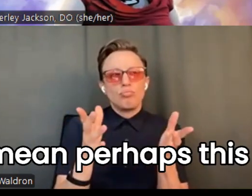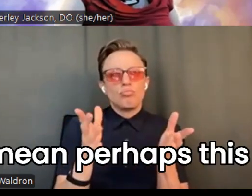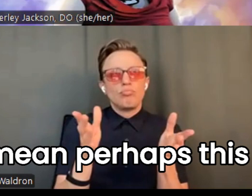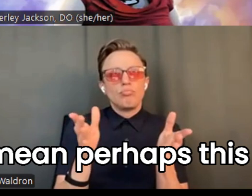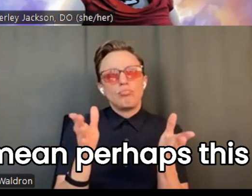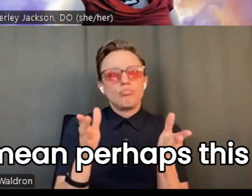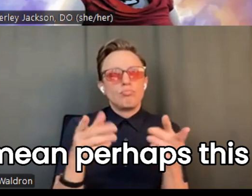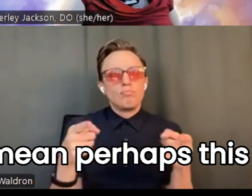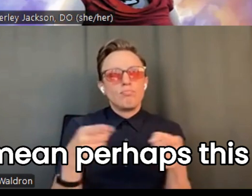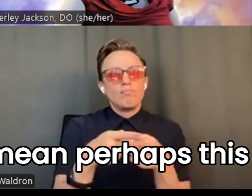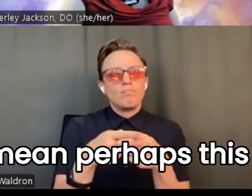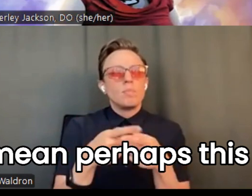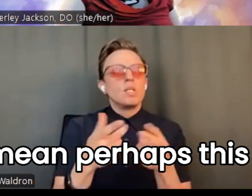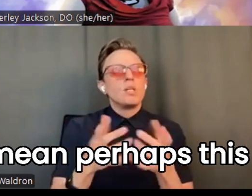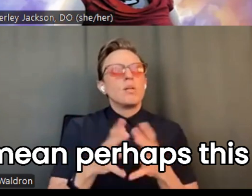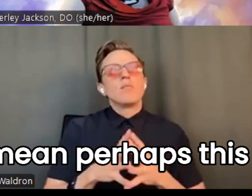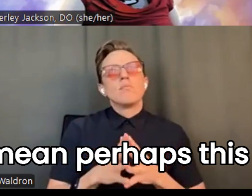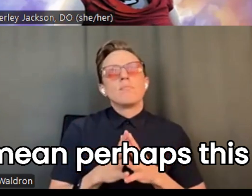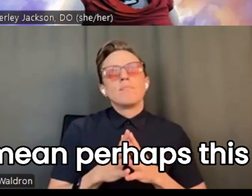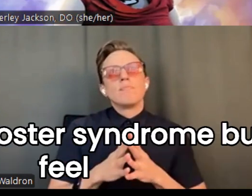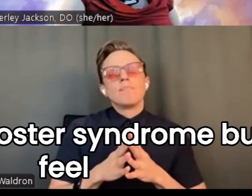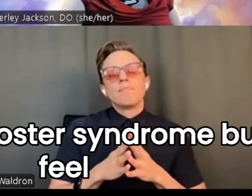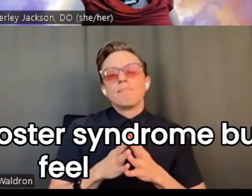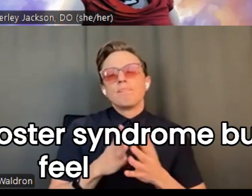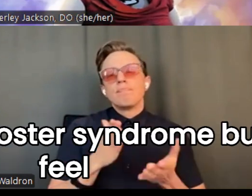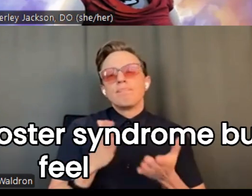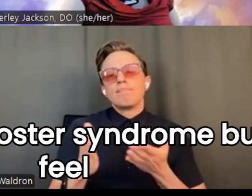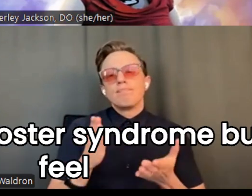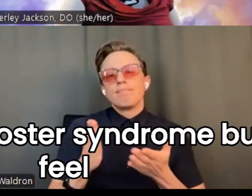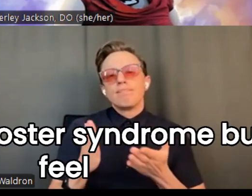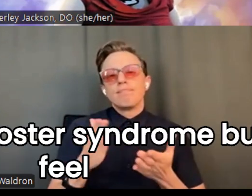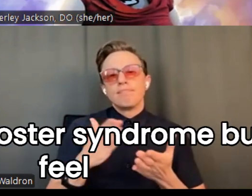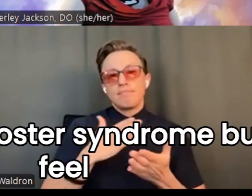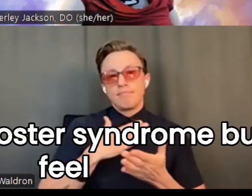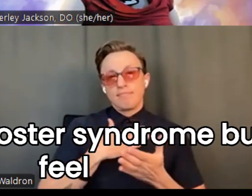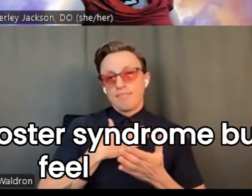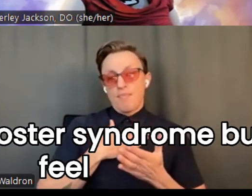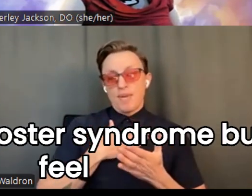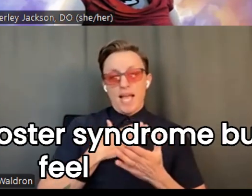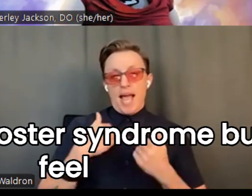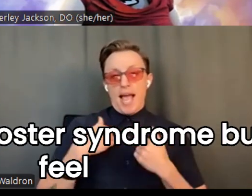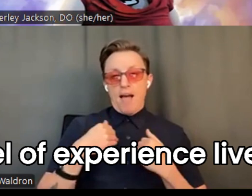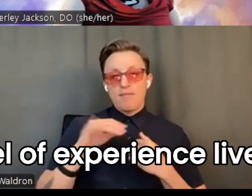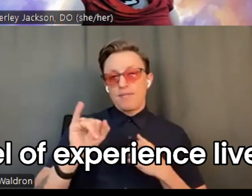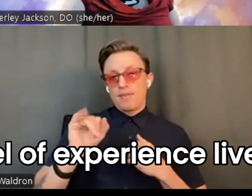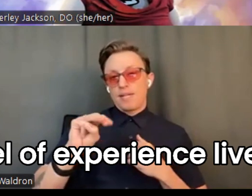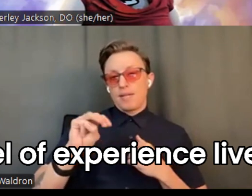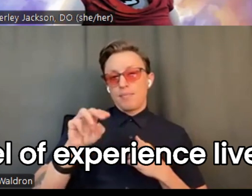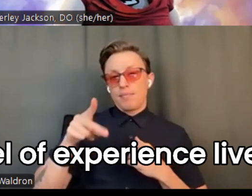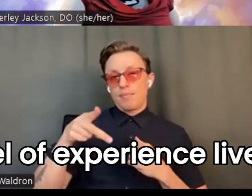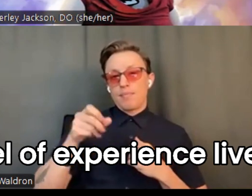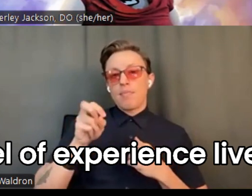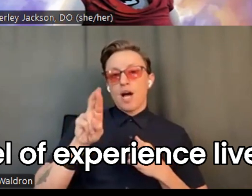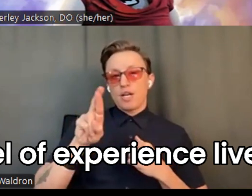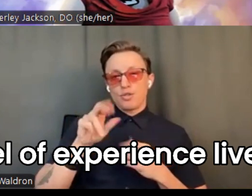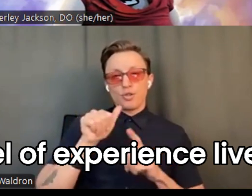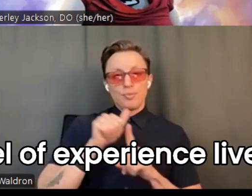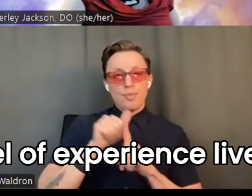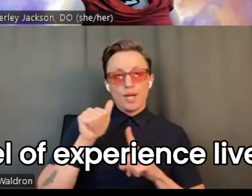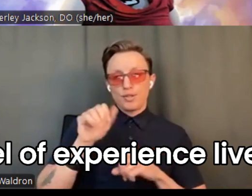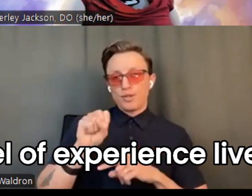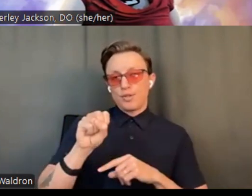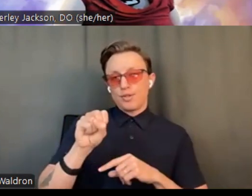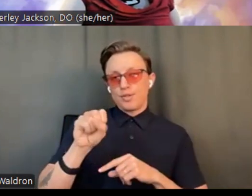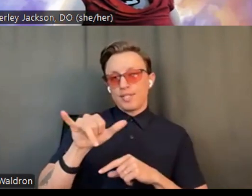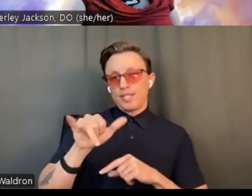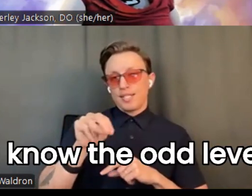like maybe perhaps this is my own level of imposter syndrome, but I don't feel like my own level of experience lives